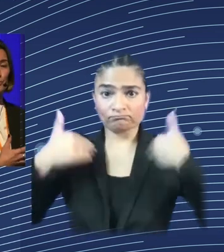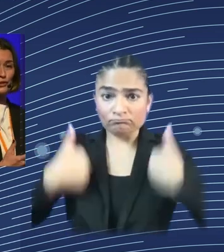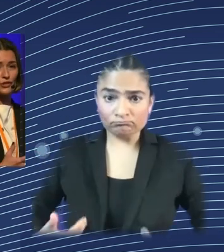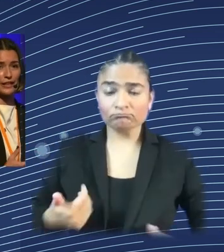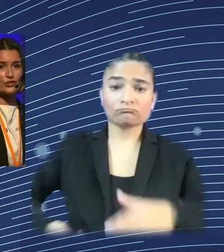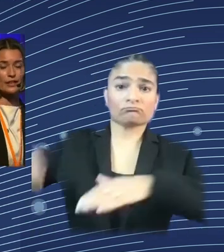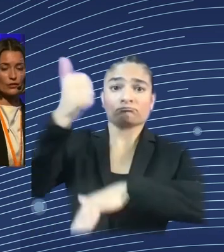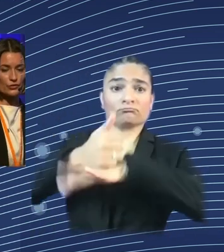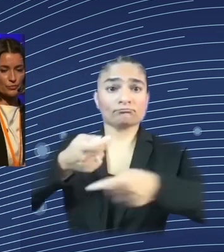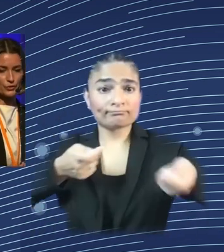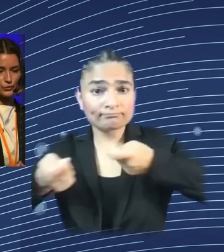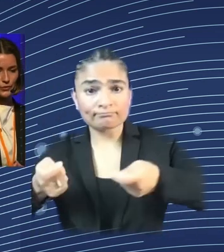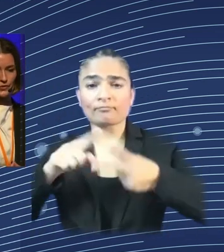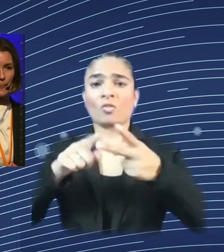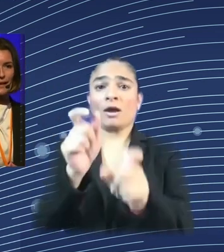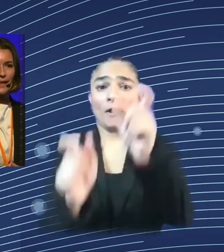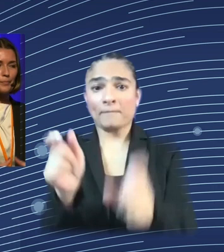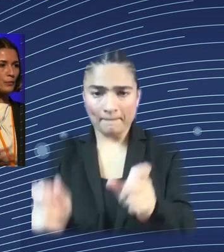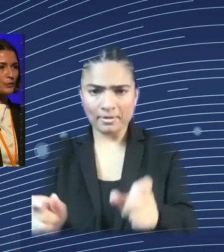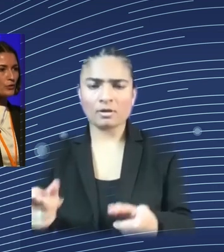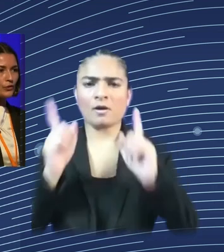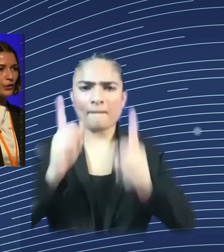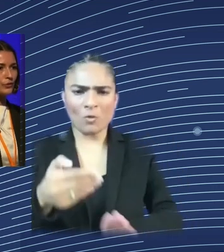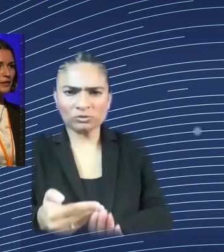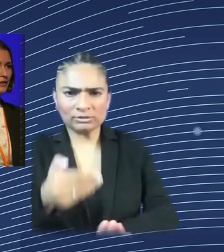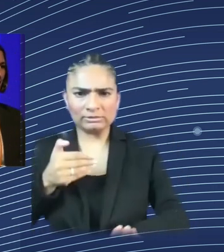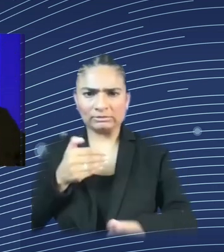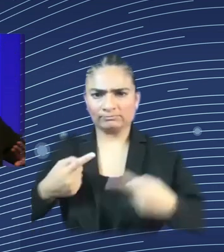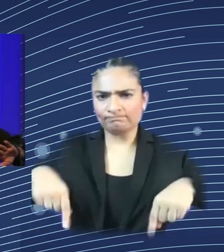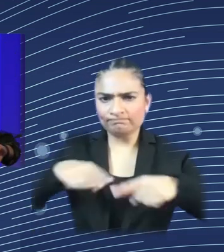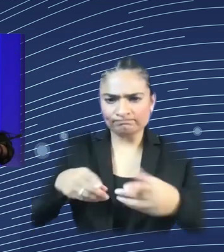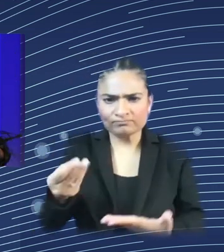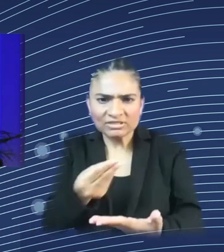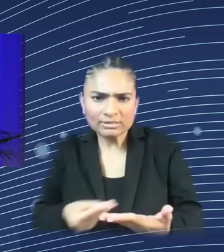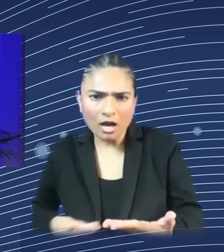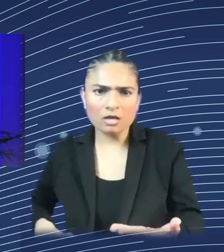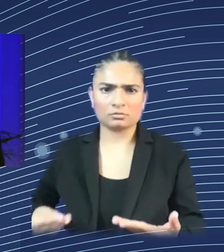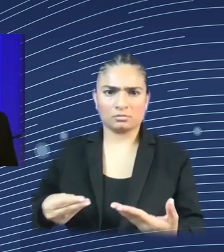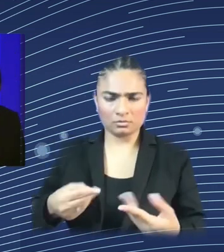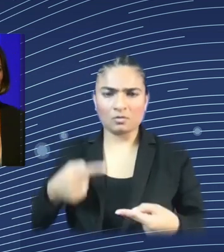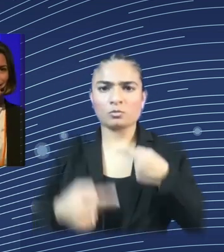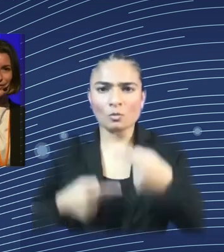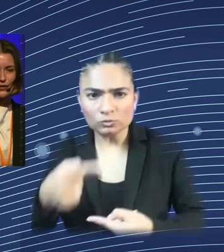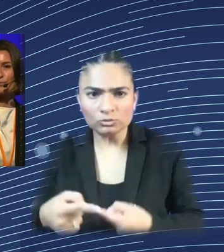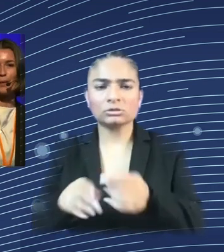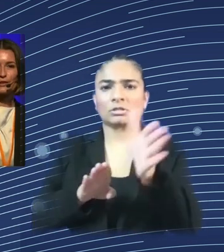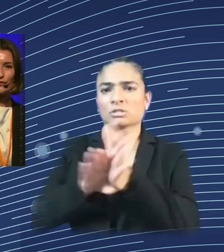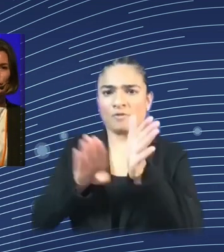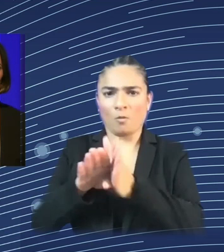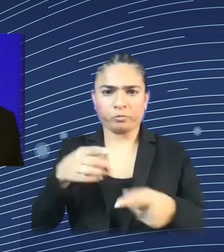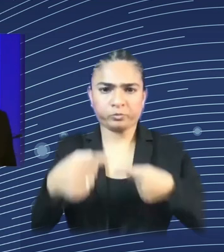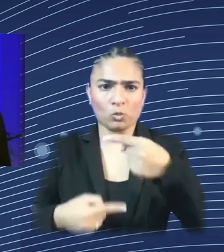also appreciation and long-term use. But what we don't know is, right now, what are the preferences of